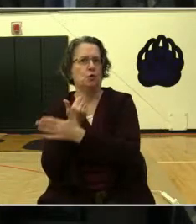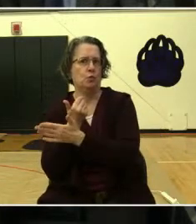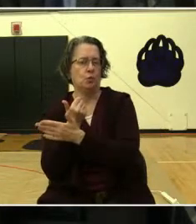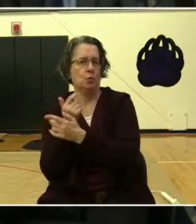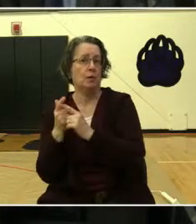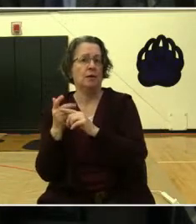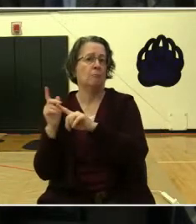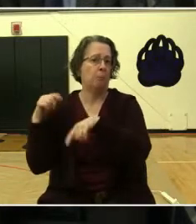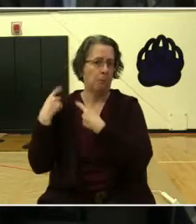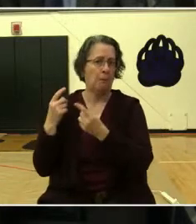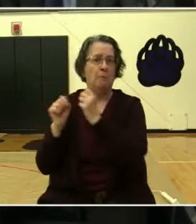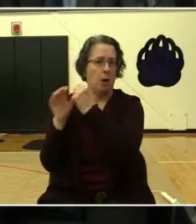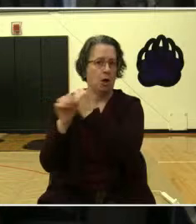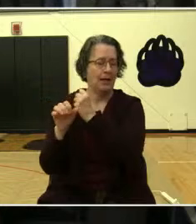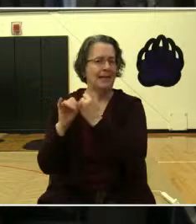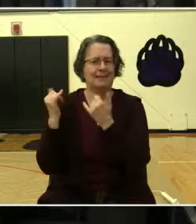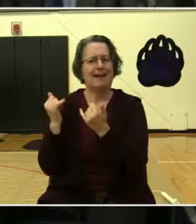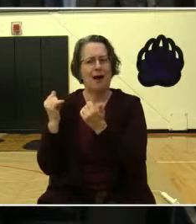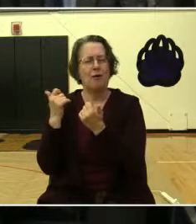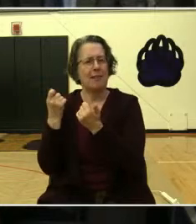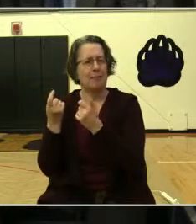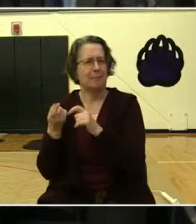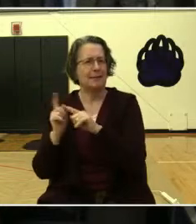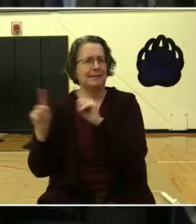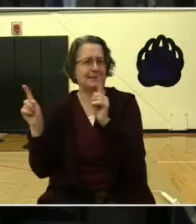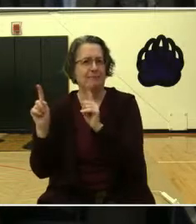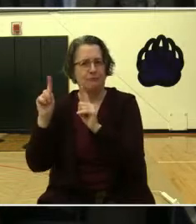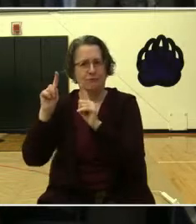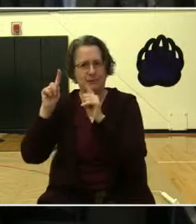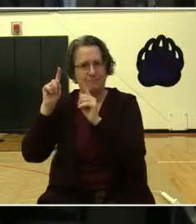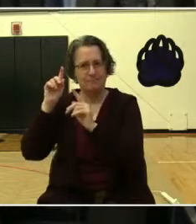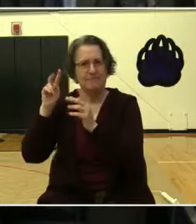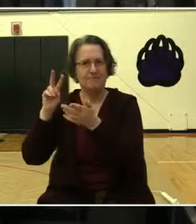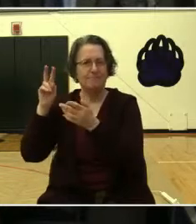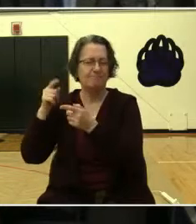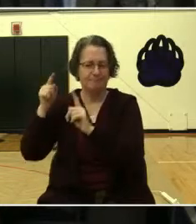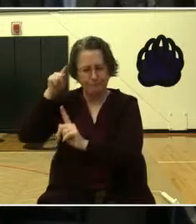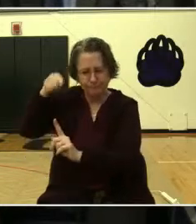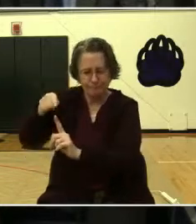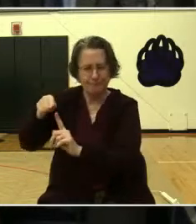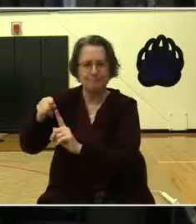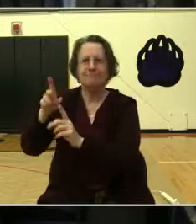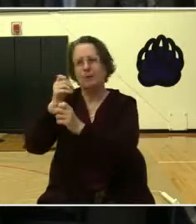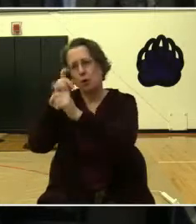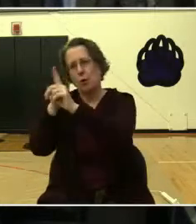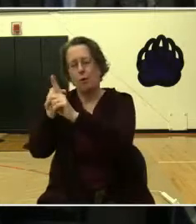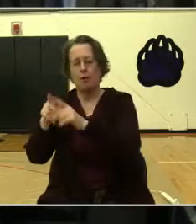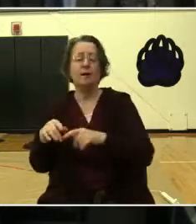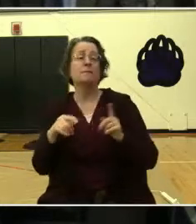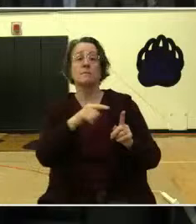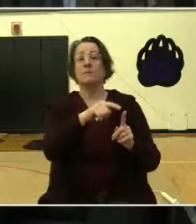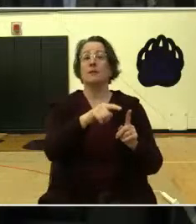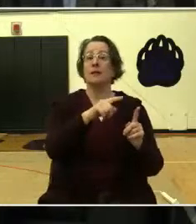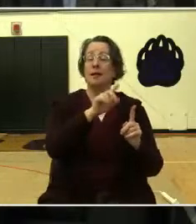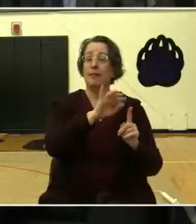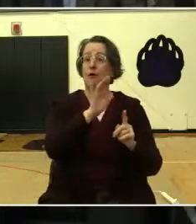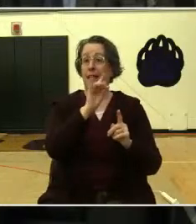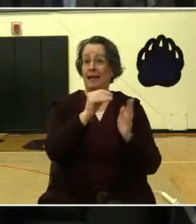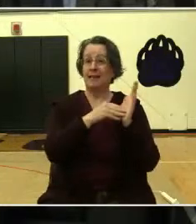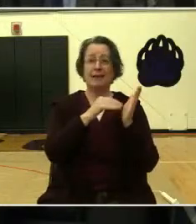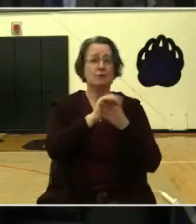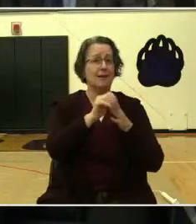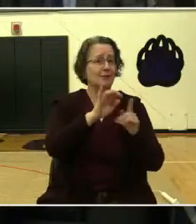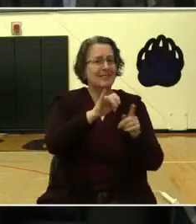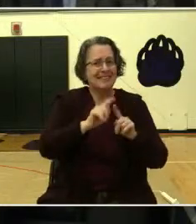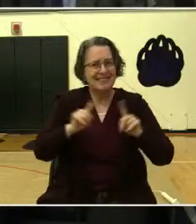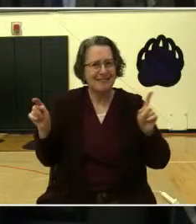uh for the uh designated downtown organization to utilize that's a special assessment so it's not